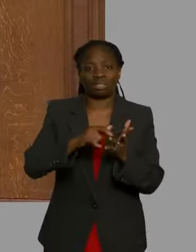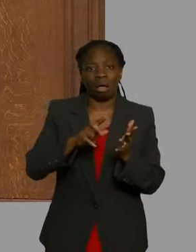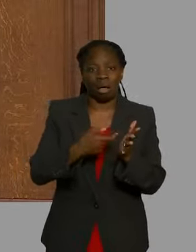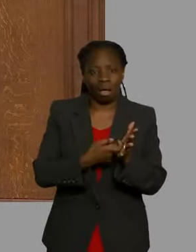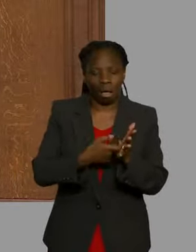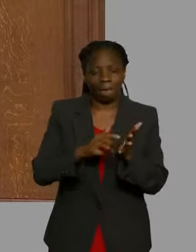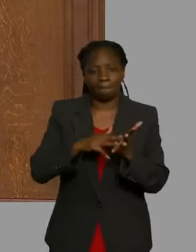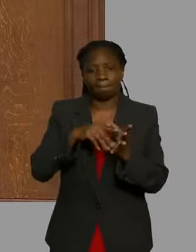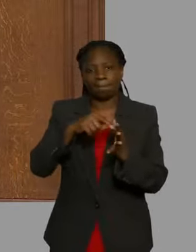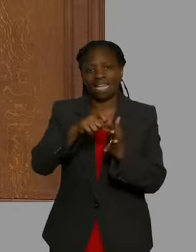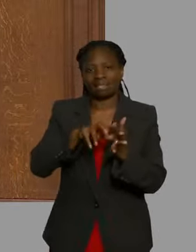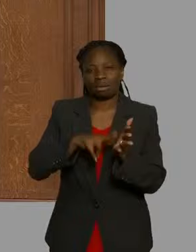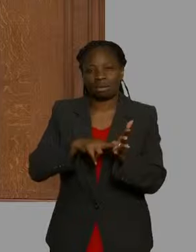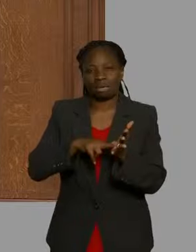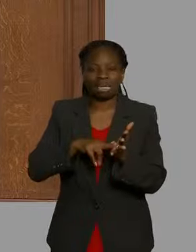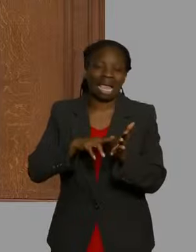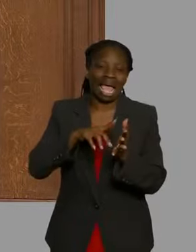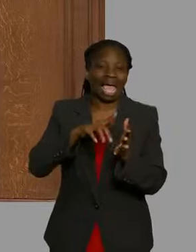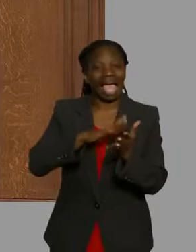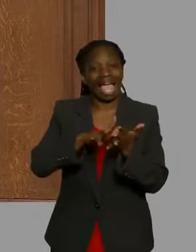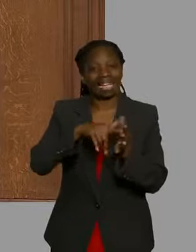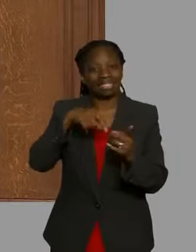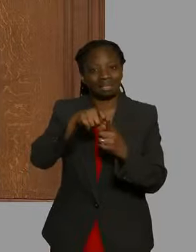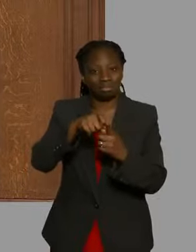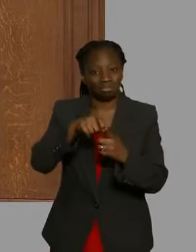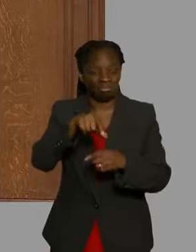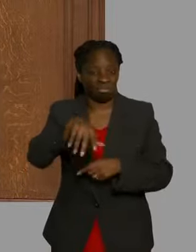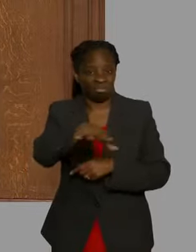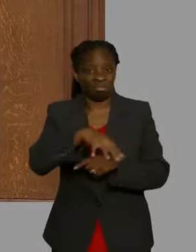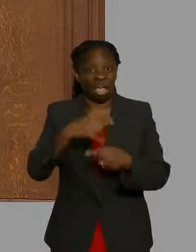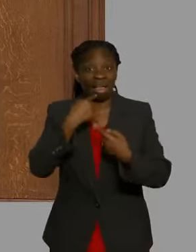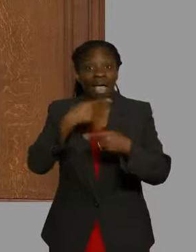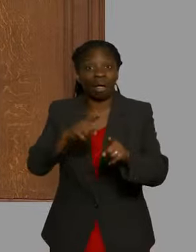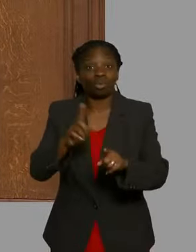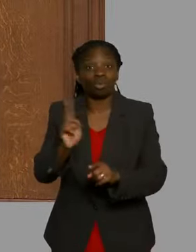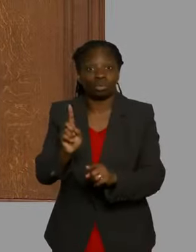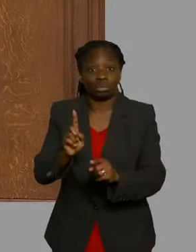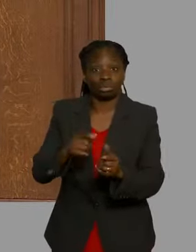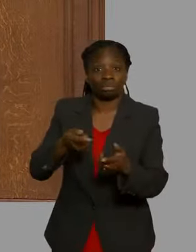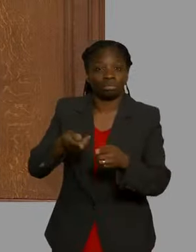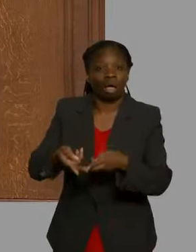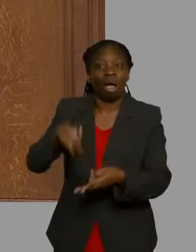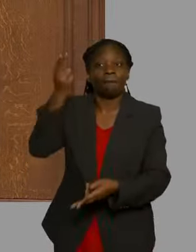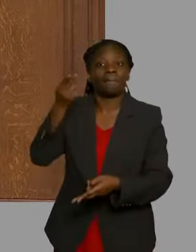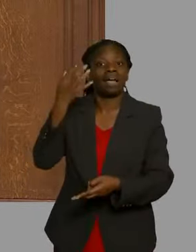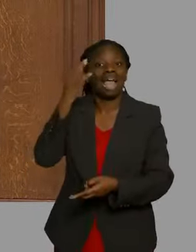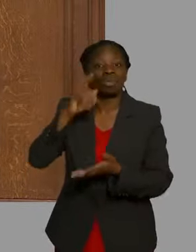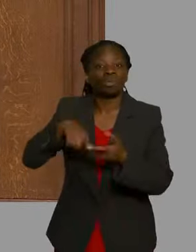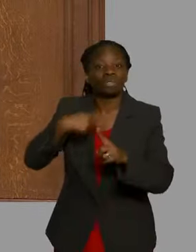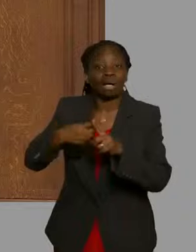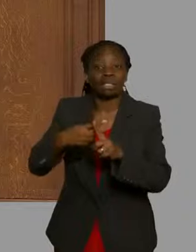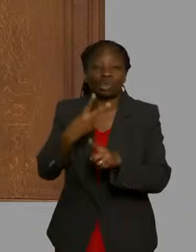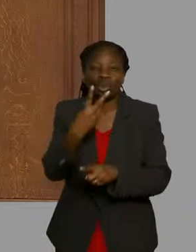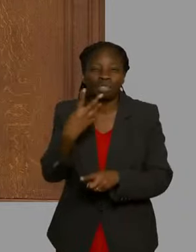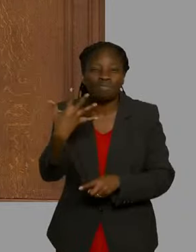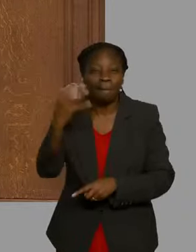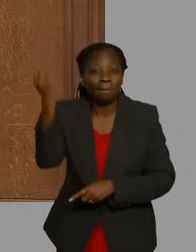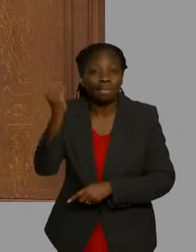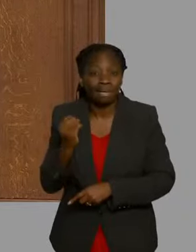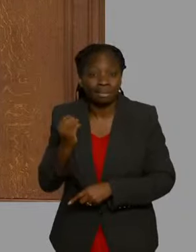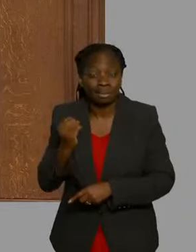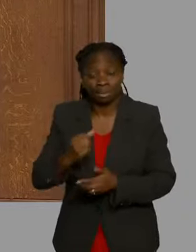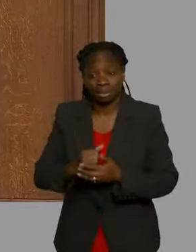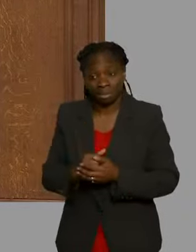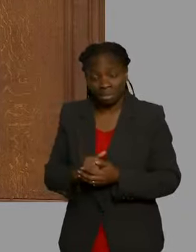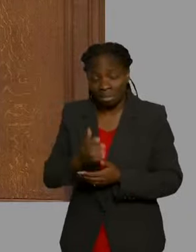25%. This would require the government's permission. Does he agree with me that this outrageous request should be rejected, that the borough might be a candidate